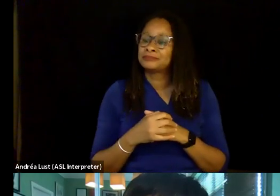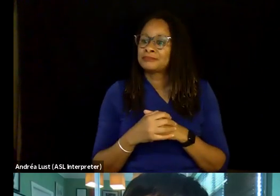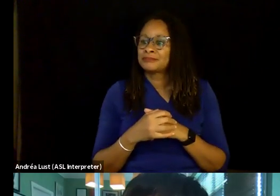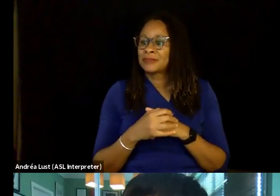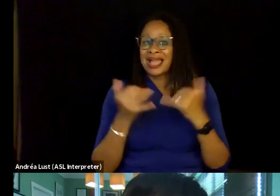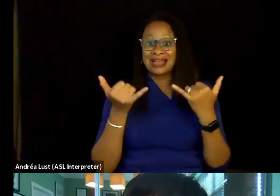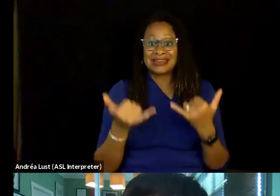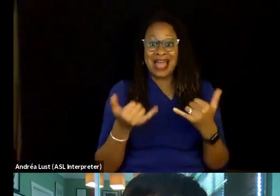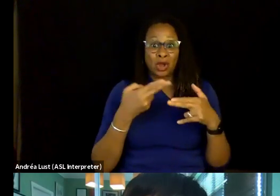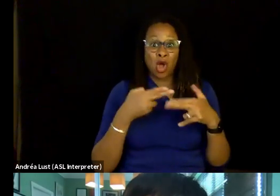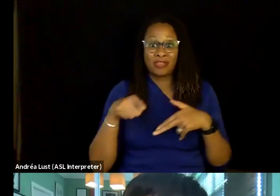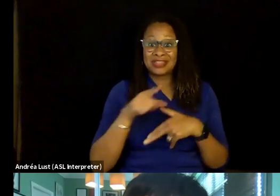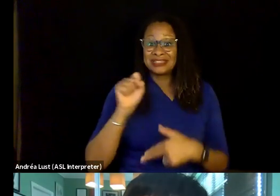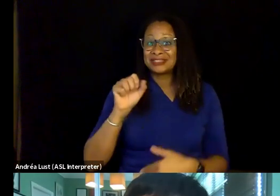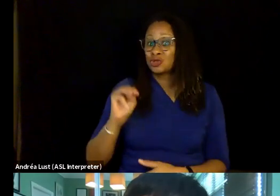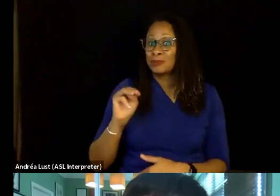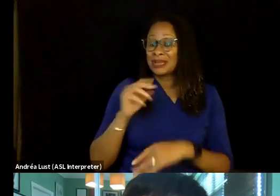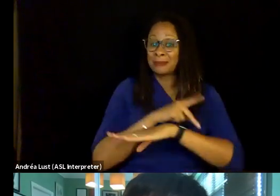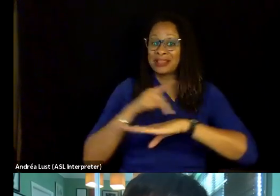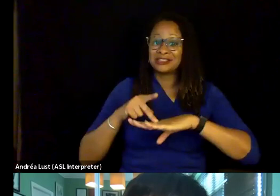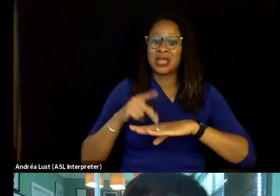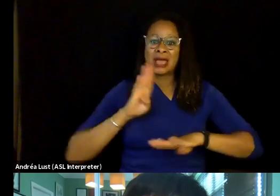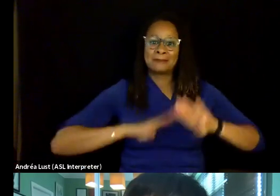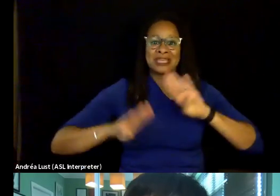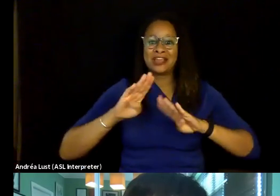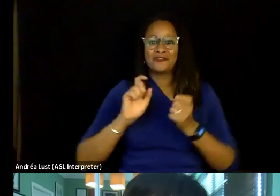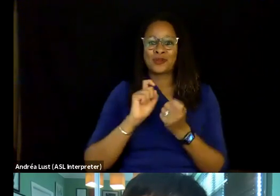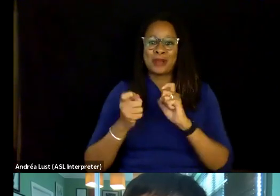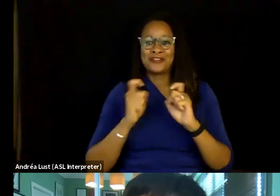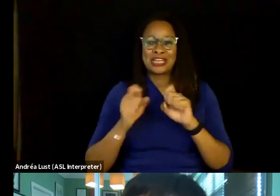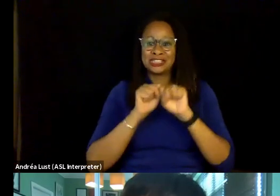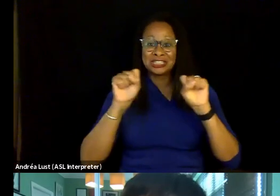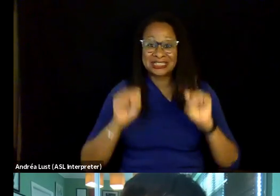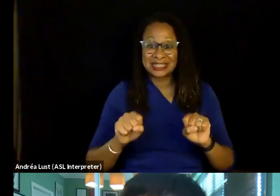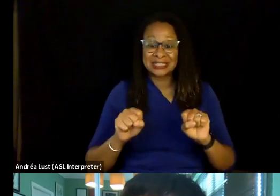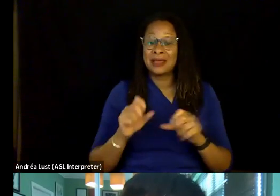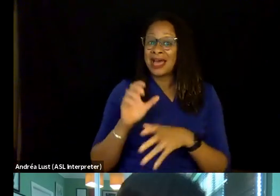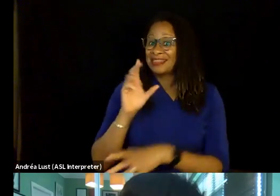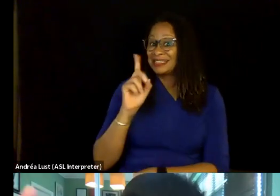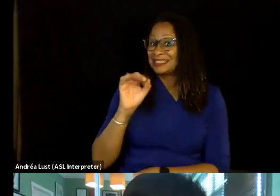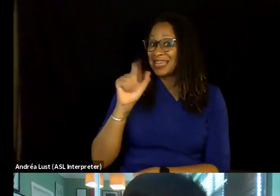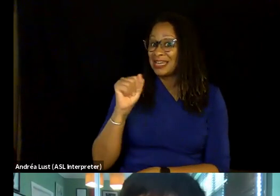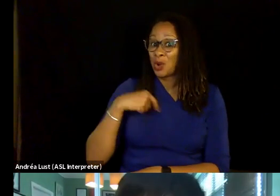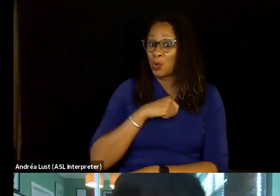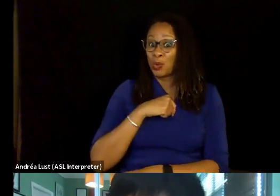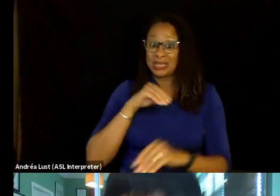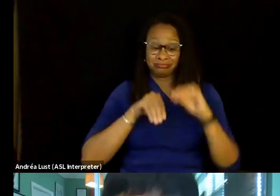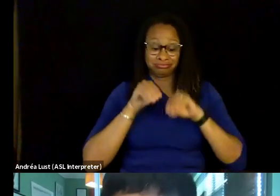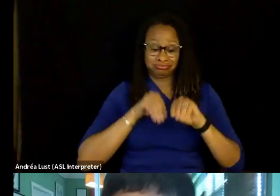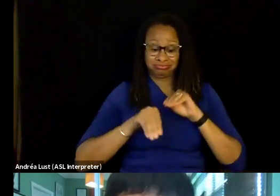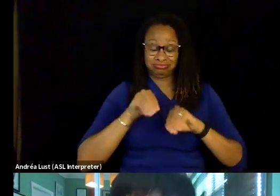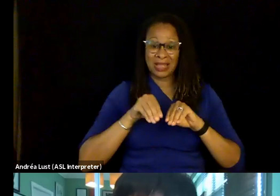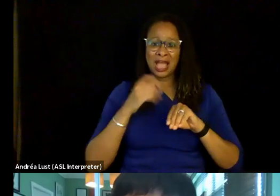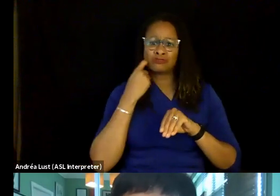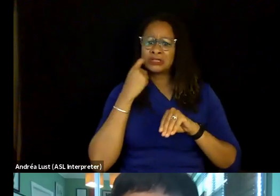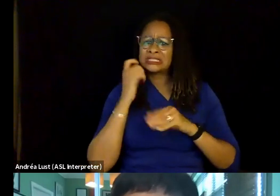now call these social media platforms behavior modification systems, because the data that we put in, there's a film that also just came